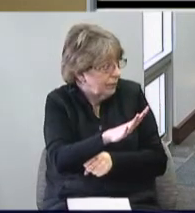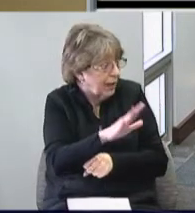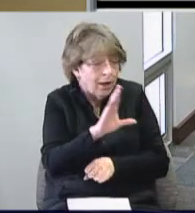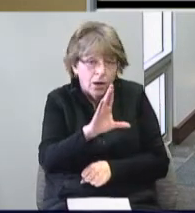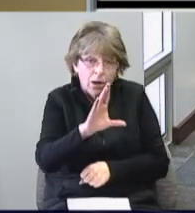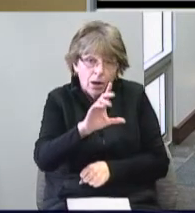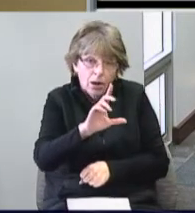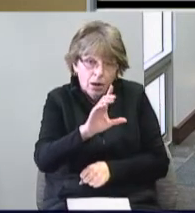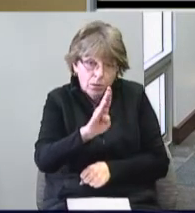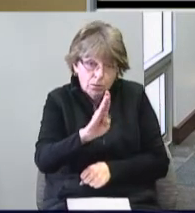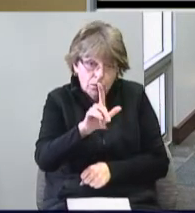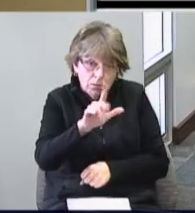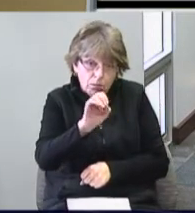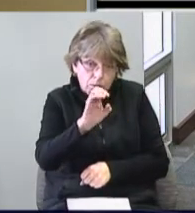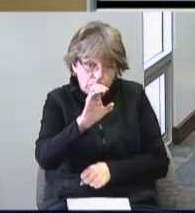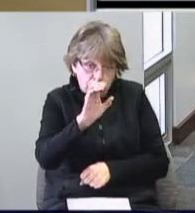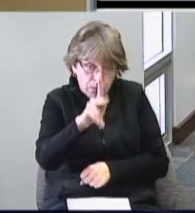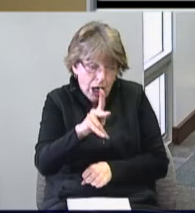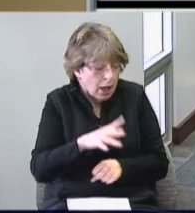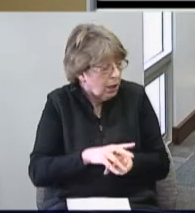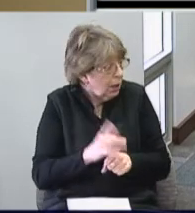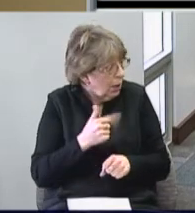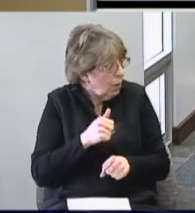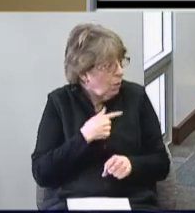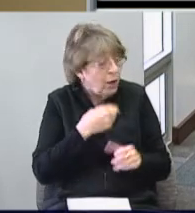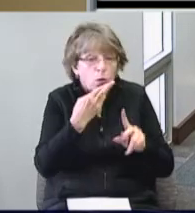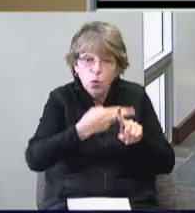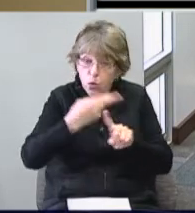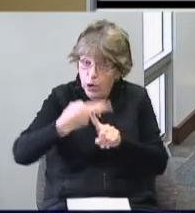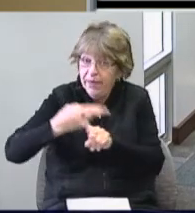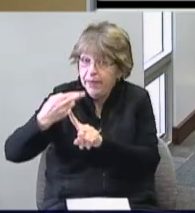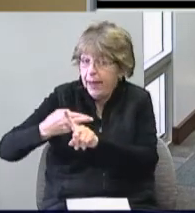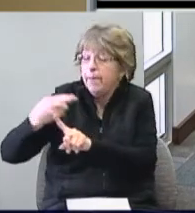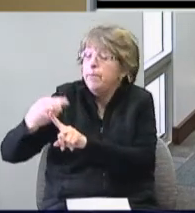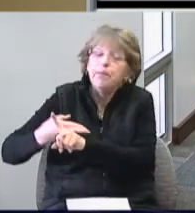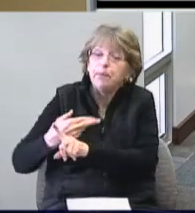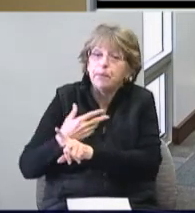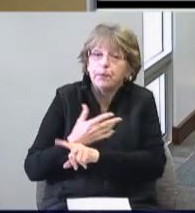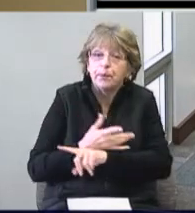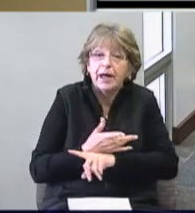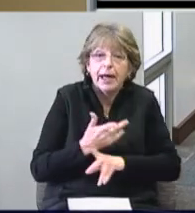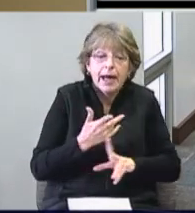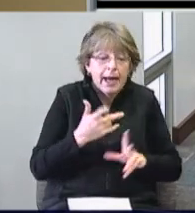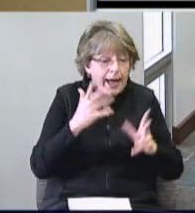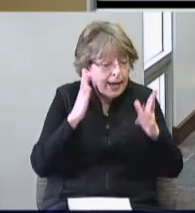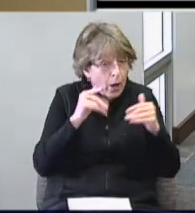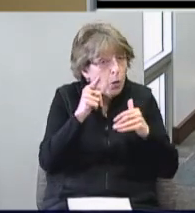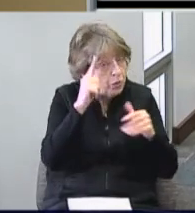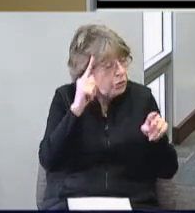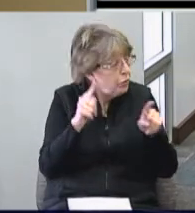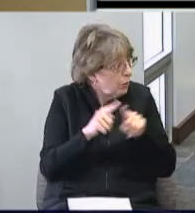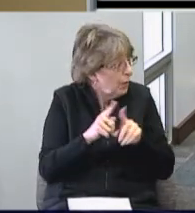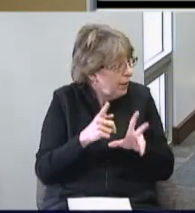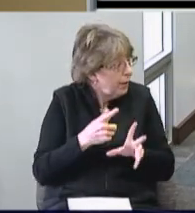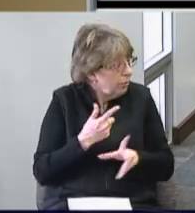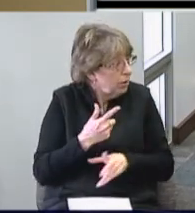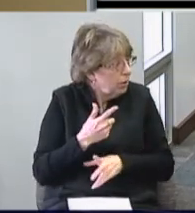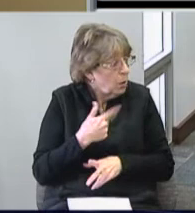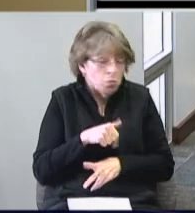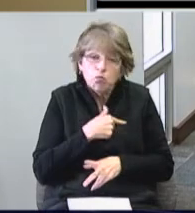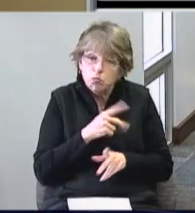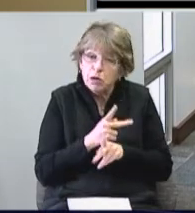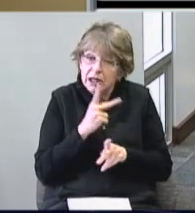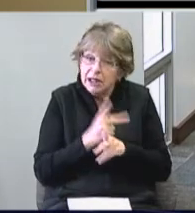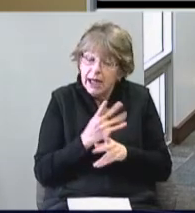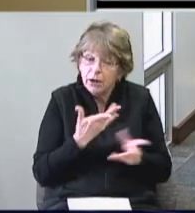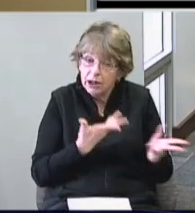block, and we rent them out. And I hope that you would agree we're seeking to take good care of